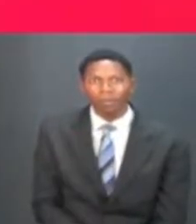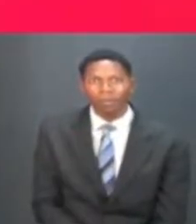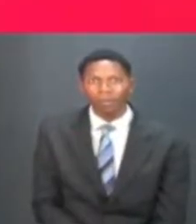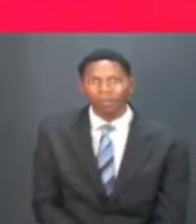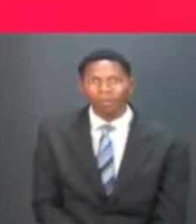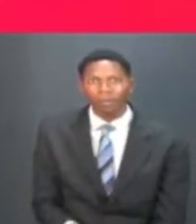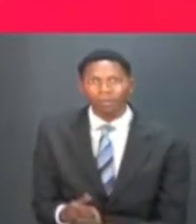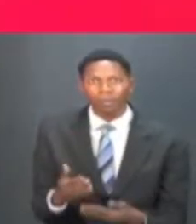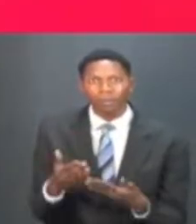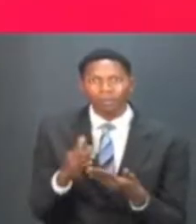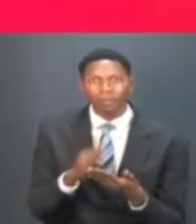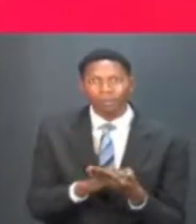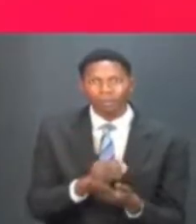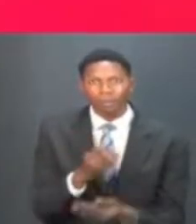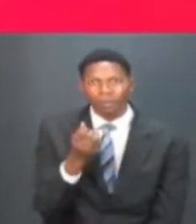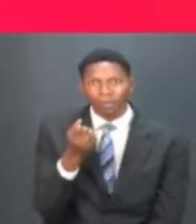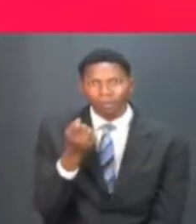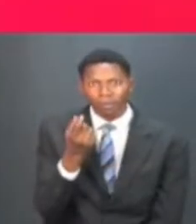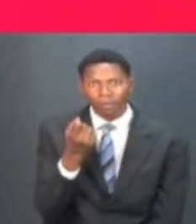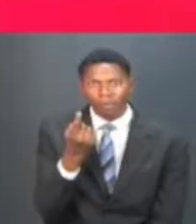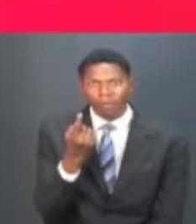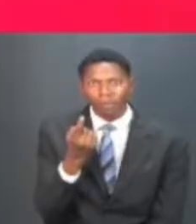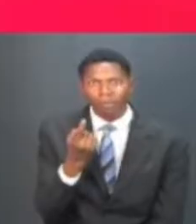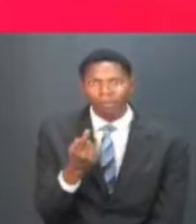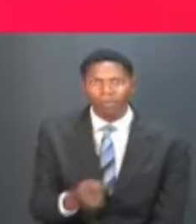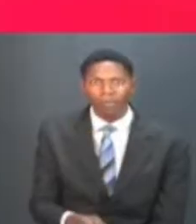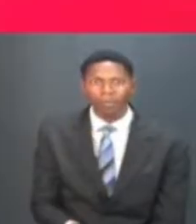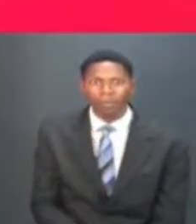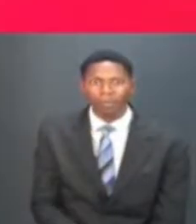Page 11.